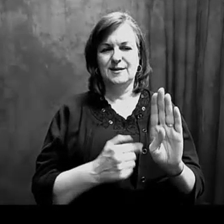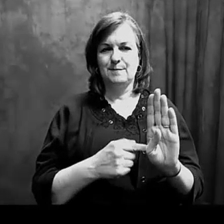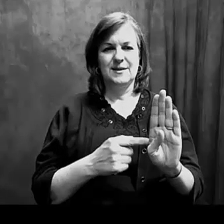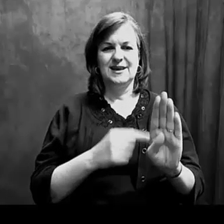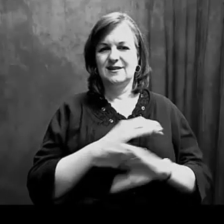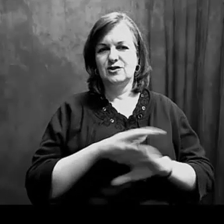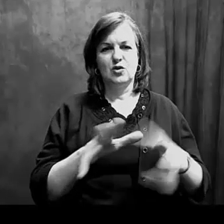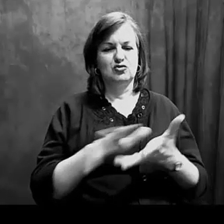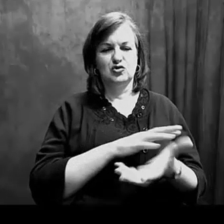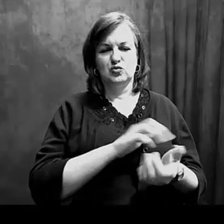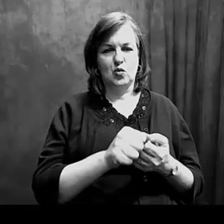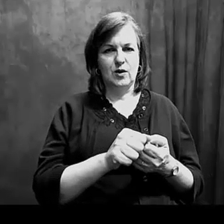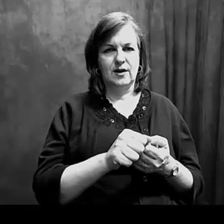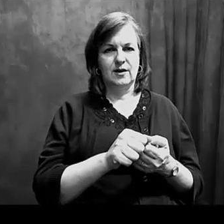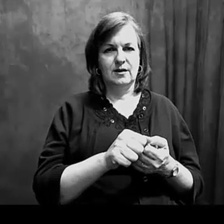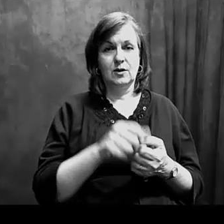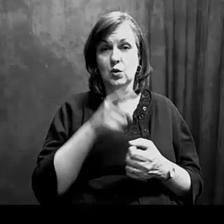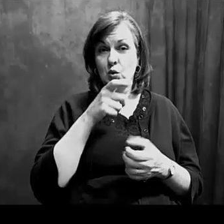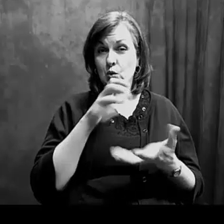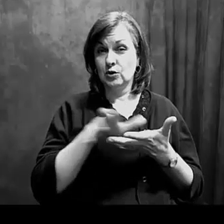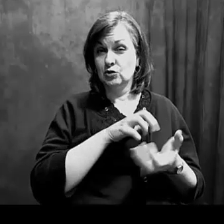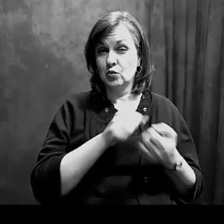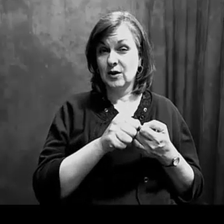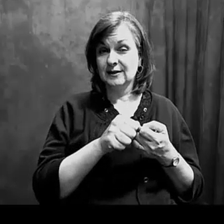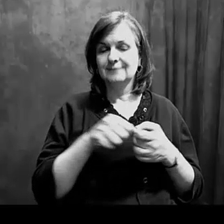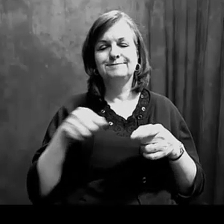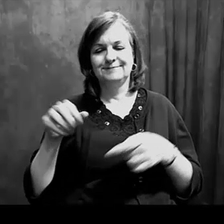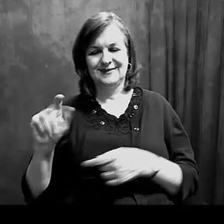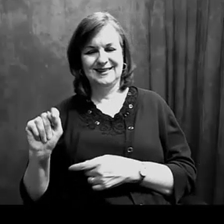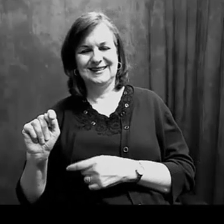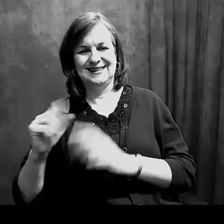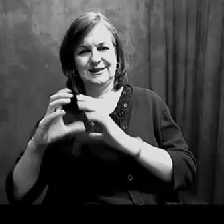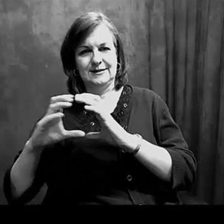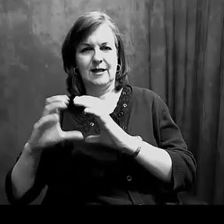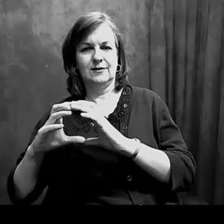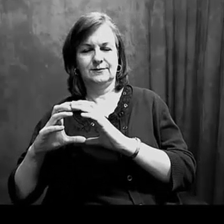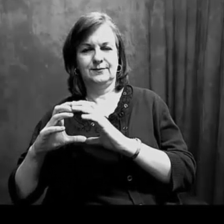These are not the destroyers. The destroyers are T cells.